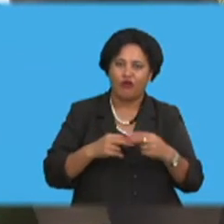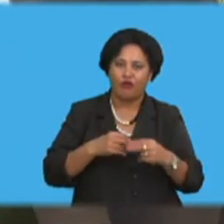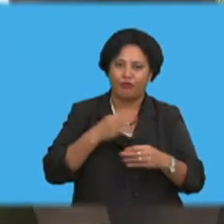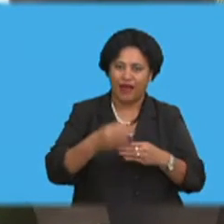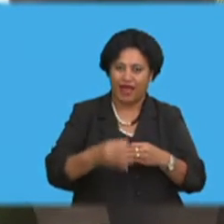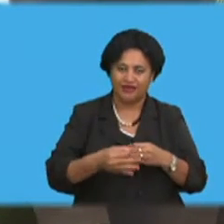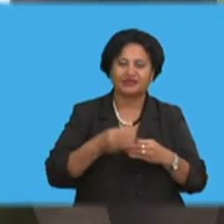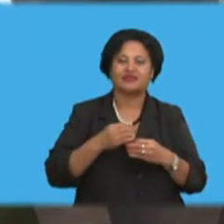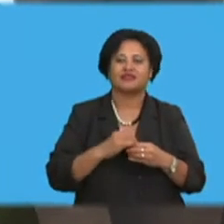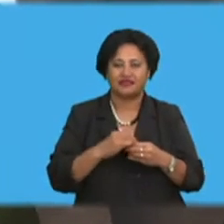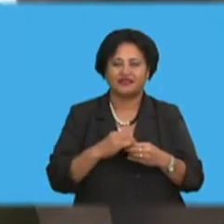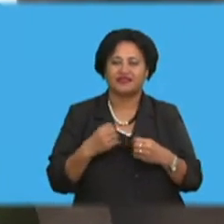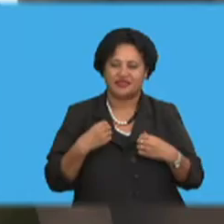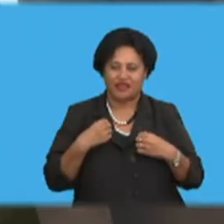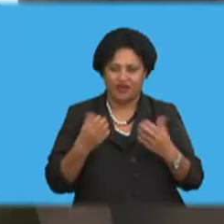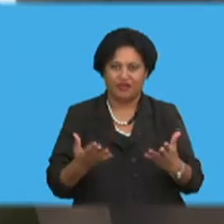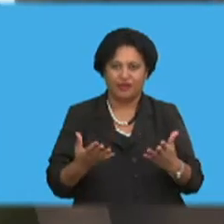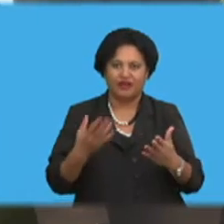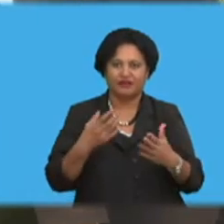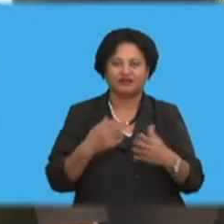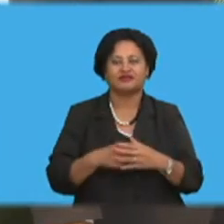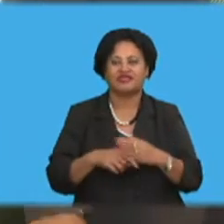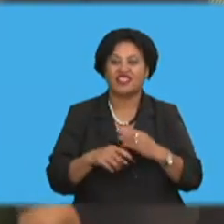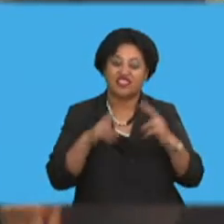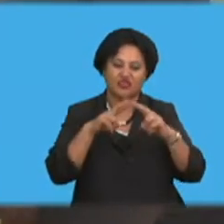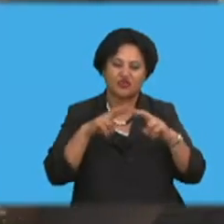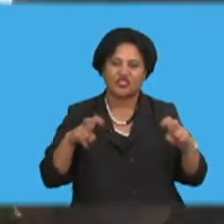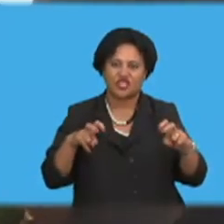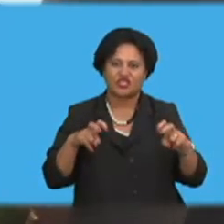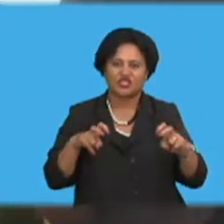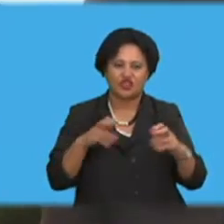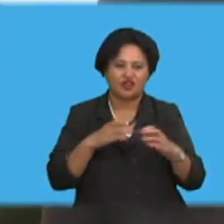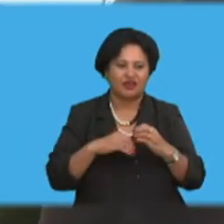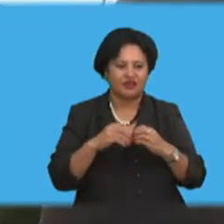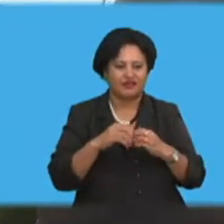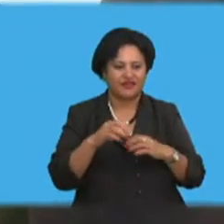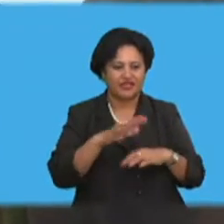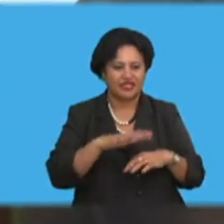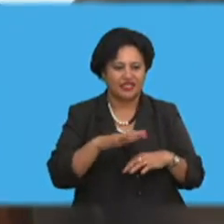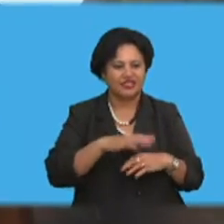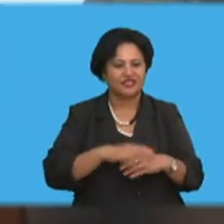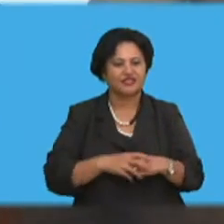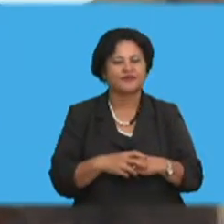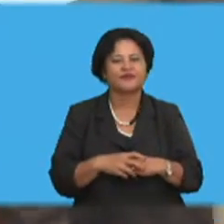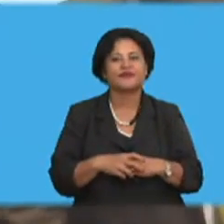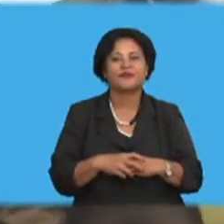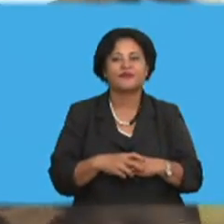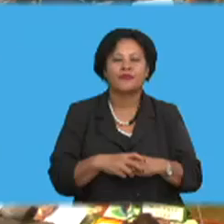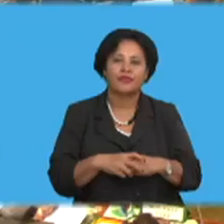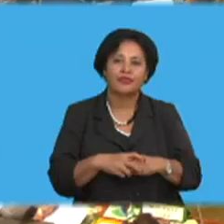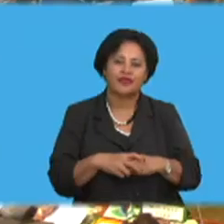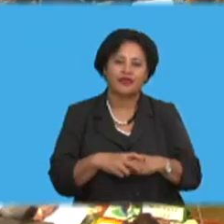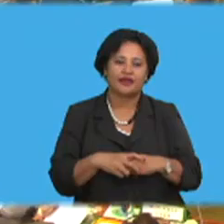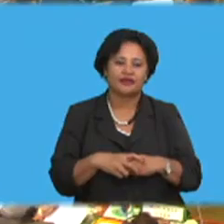from our research stations as well. Thank you, Madam Speaker. Thank you, Honorable Bimban Prasad.